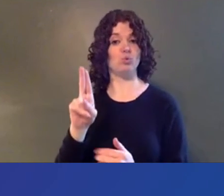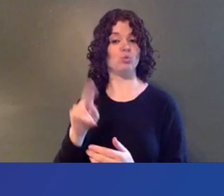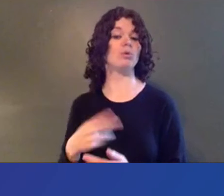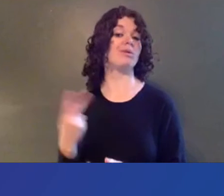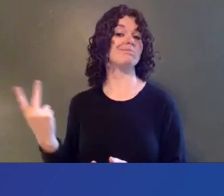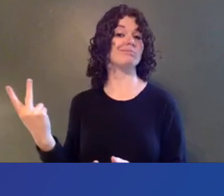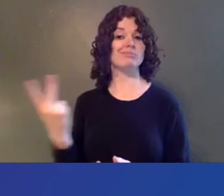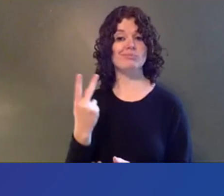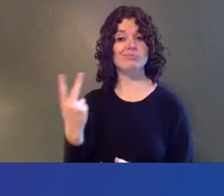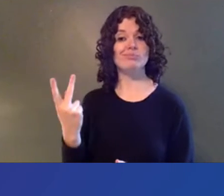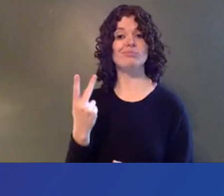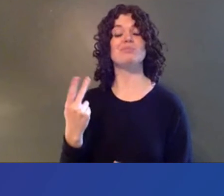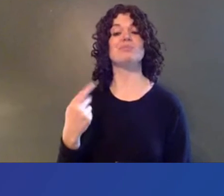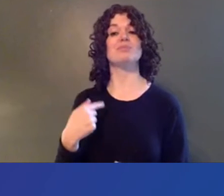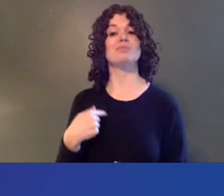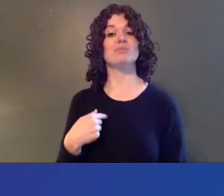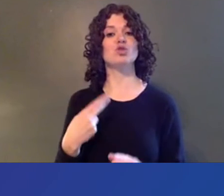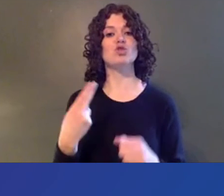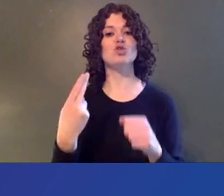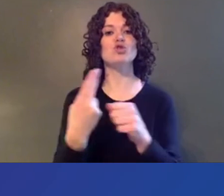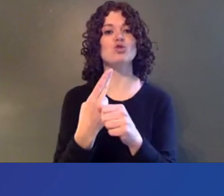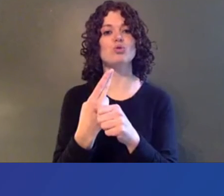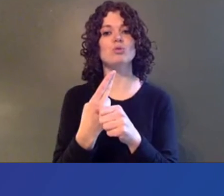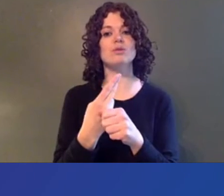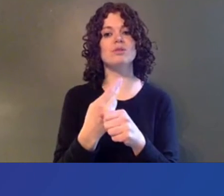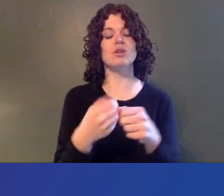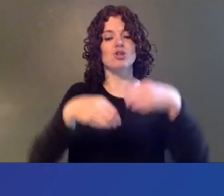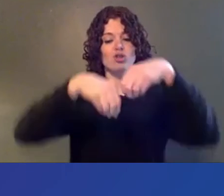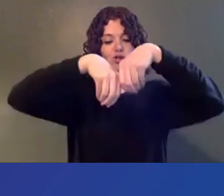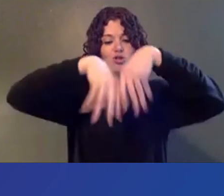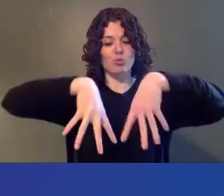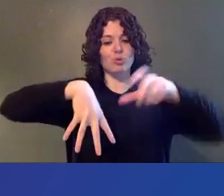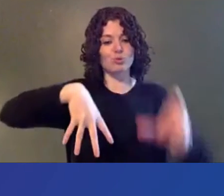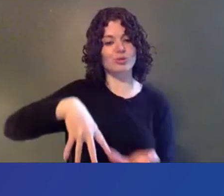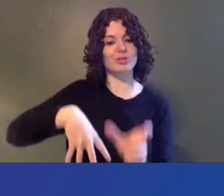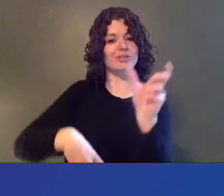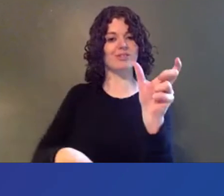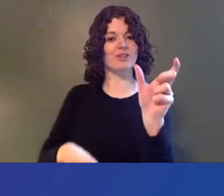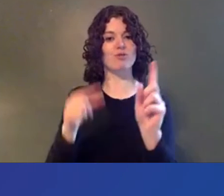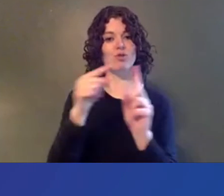the stem of the word curate, which is to cure.